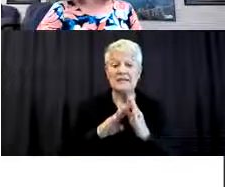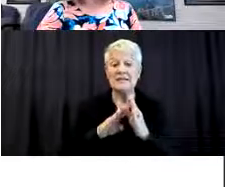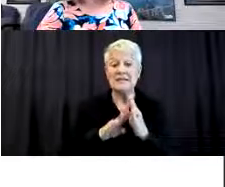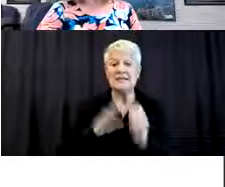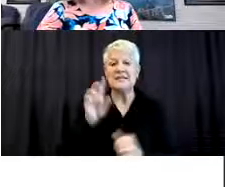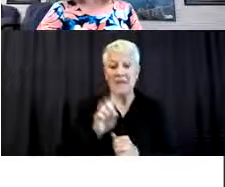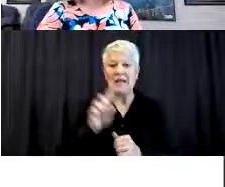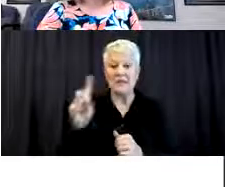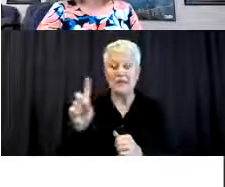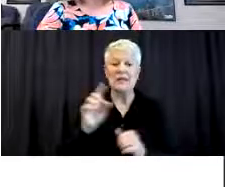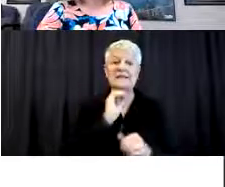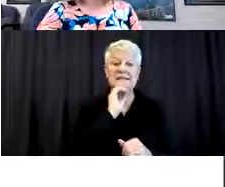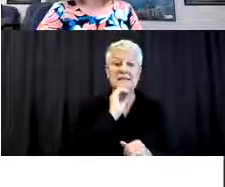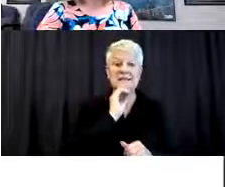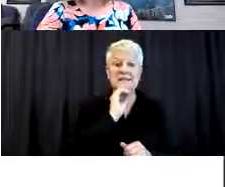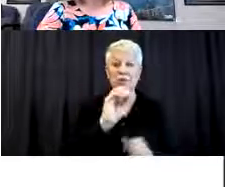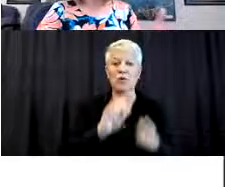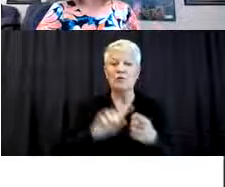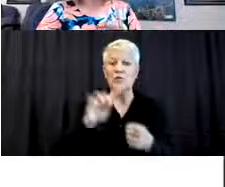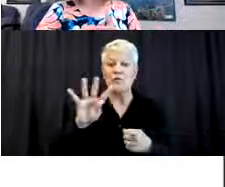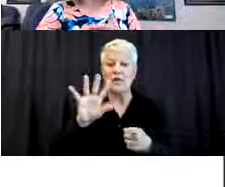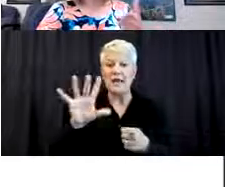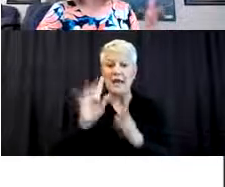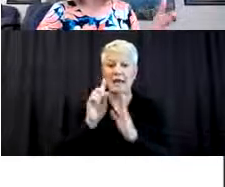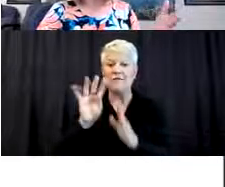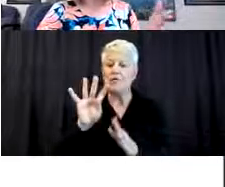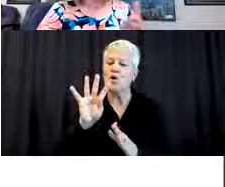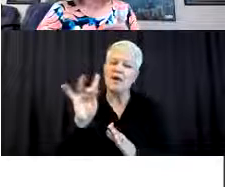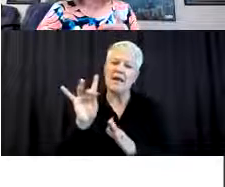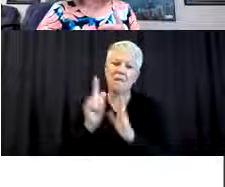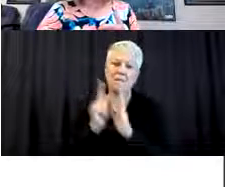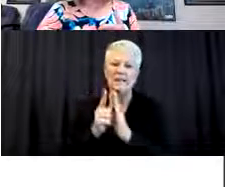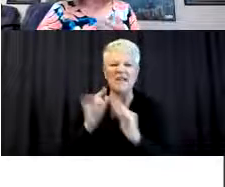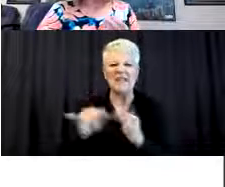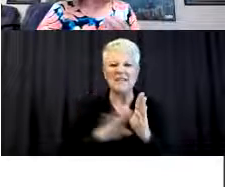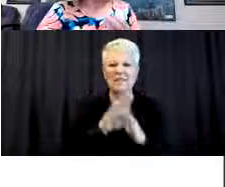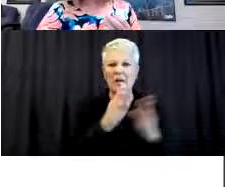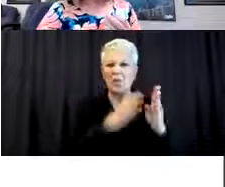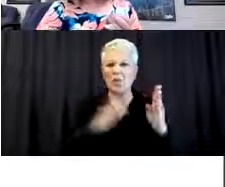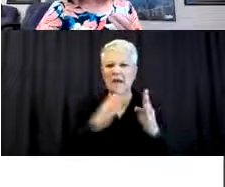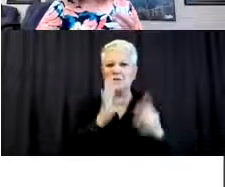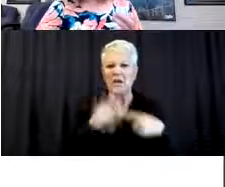developmentally 0 to 48 months. So that's kind of the developmental range we're talking about.